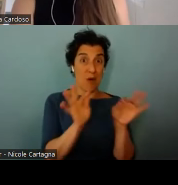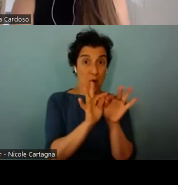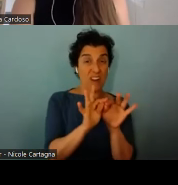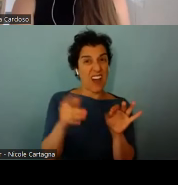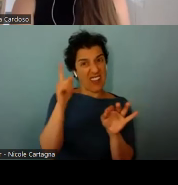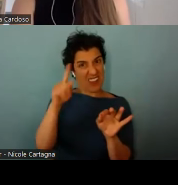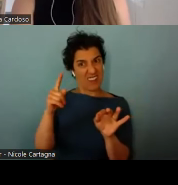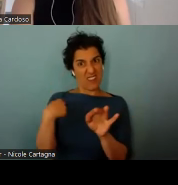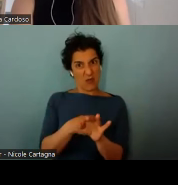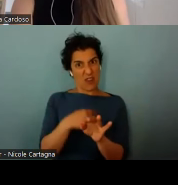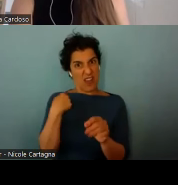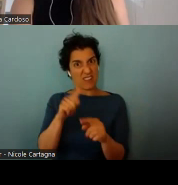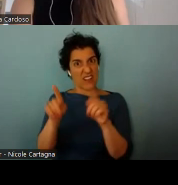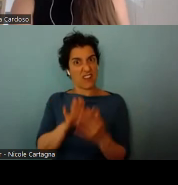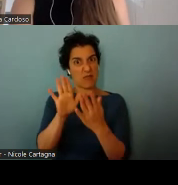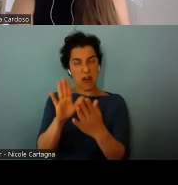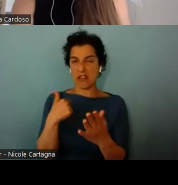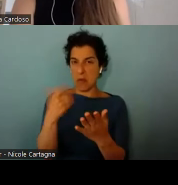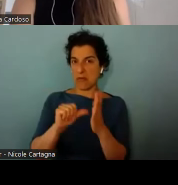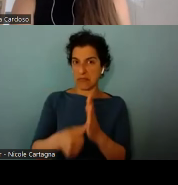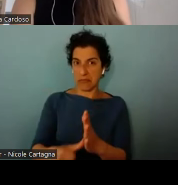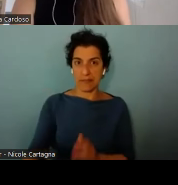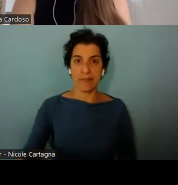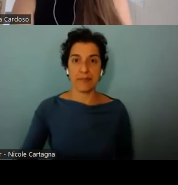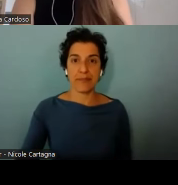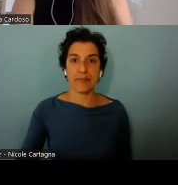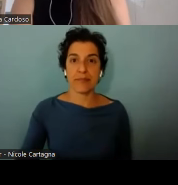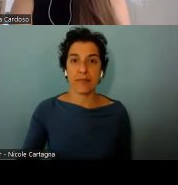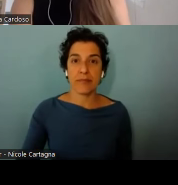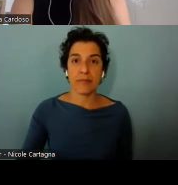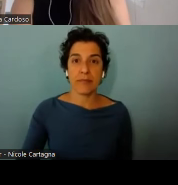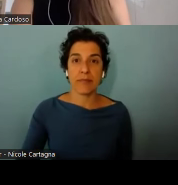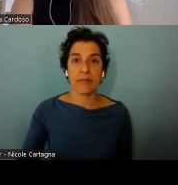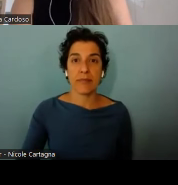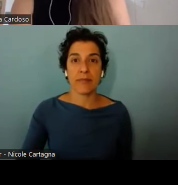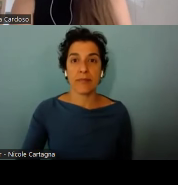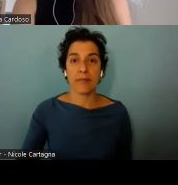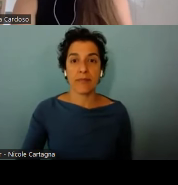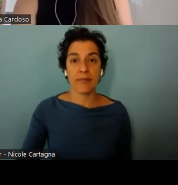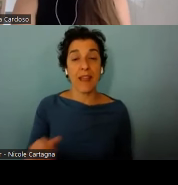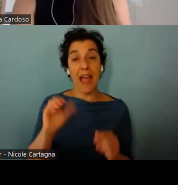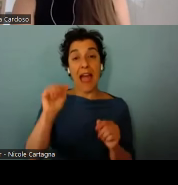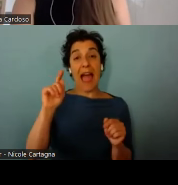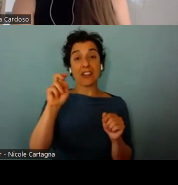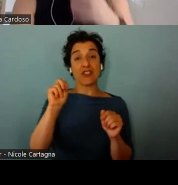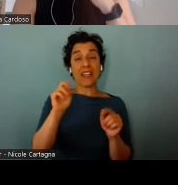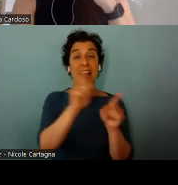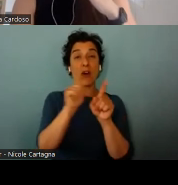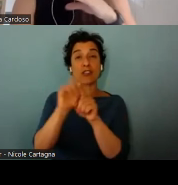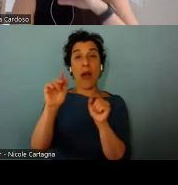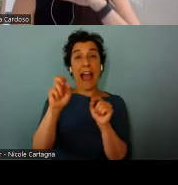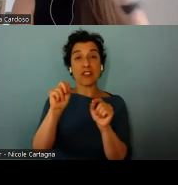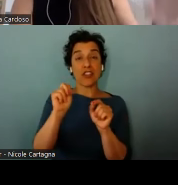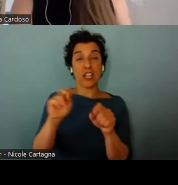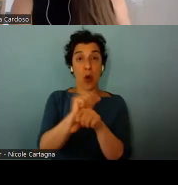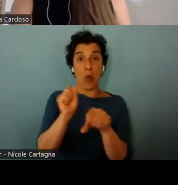worth highlighting. So we built in action work streams to our work. So there were a